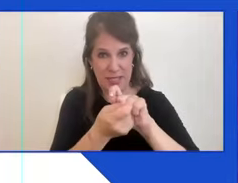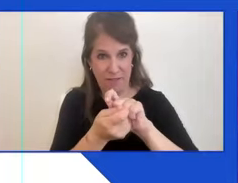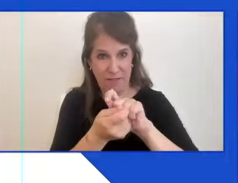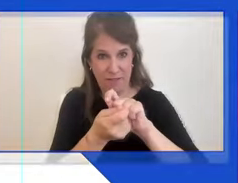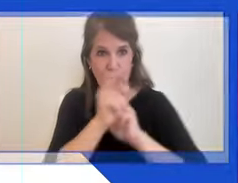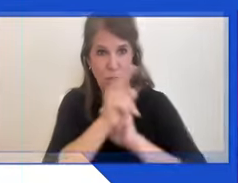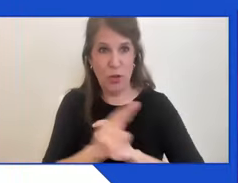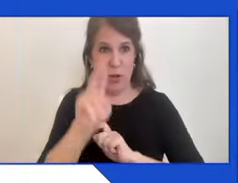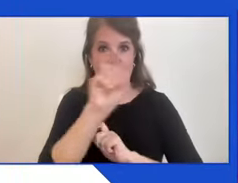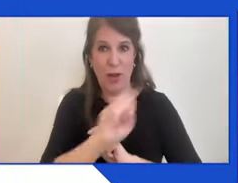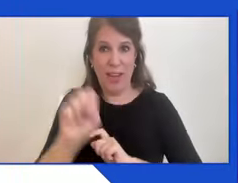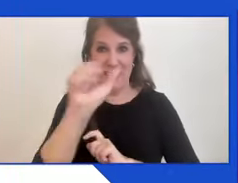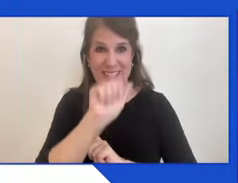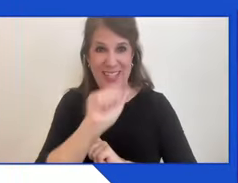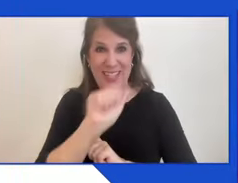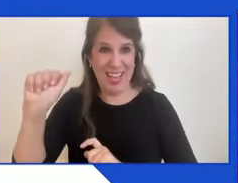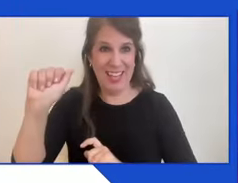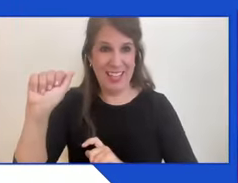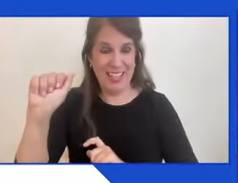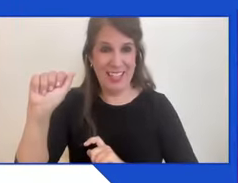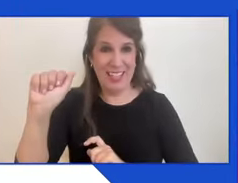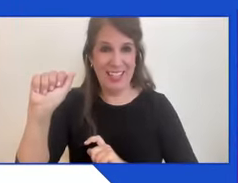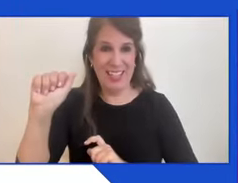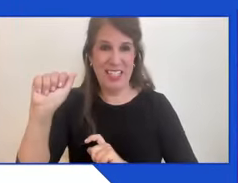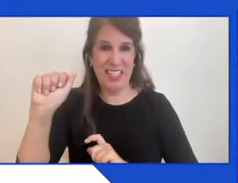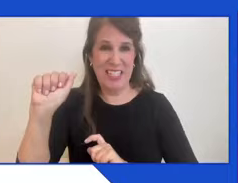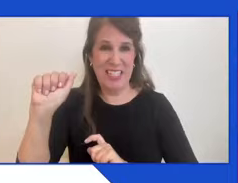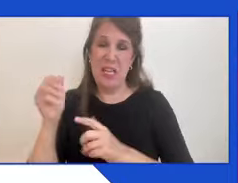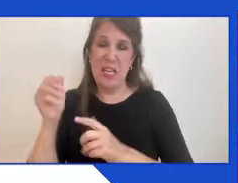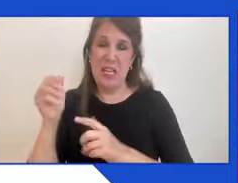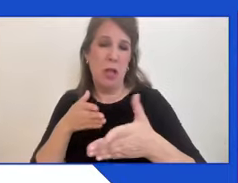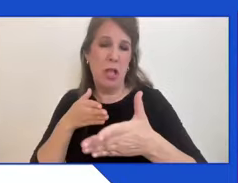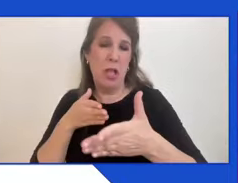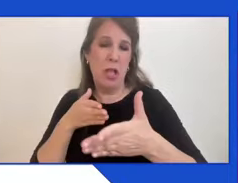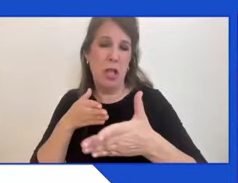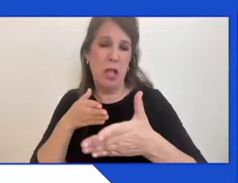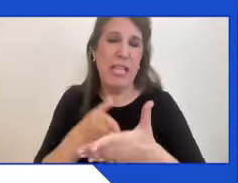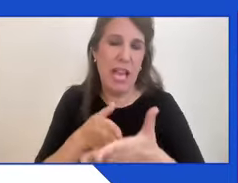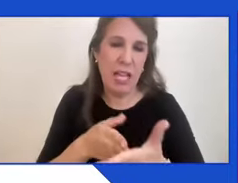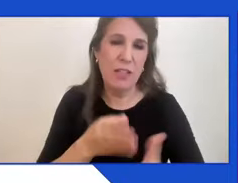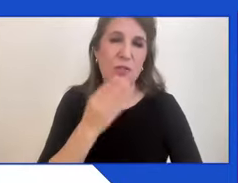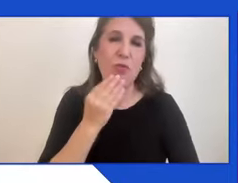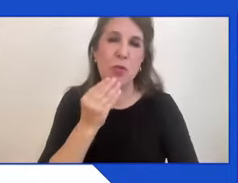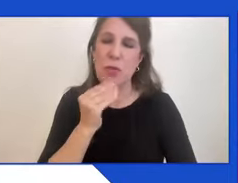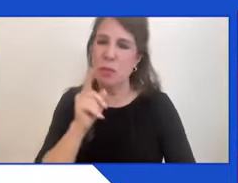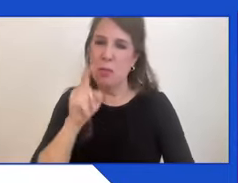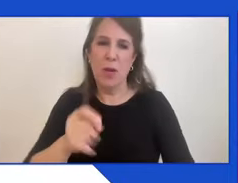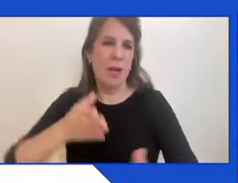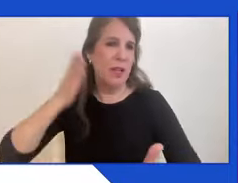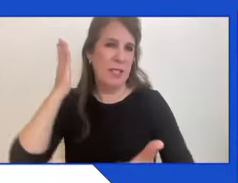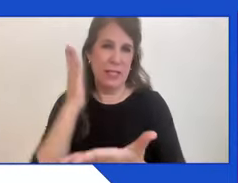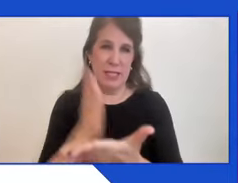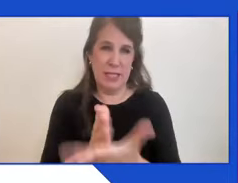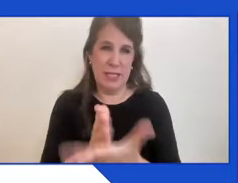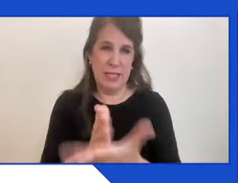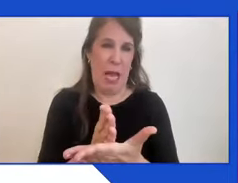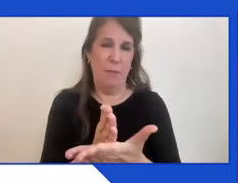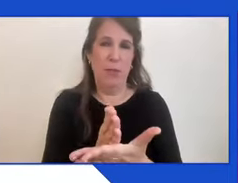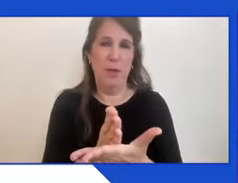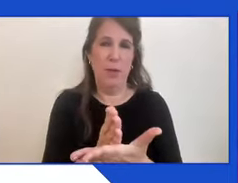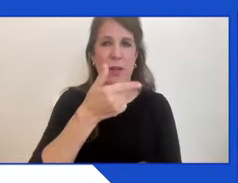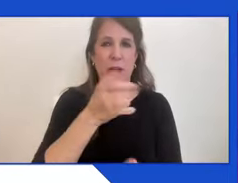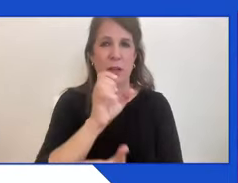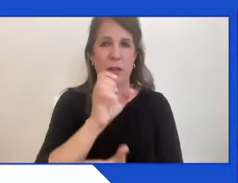of America, the bigotry of anti-Semitism must have no place, no quarter, no